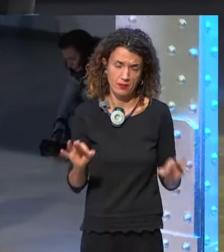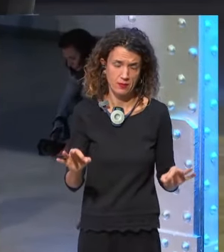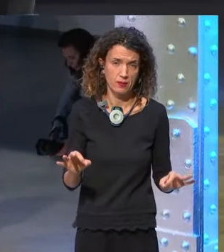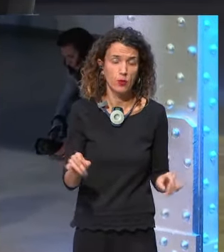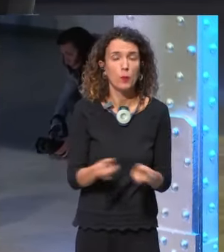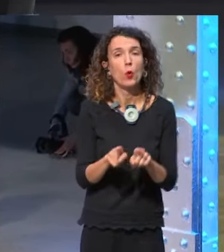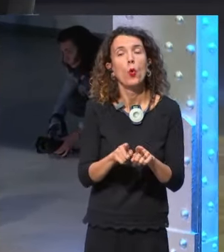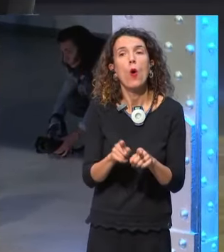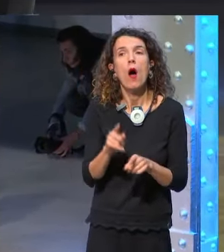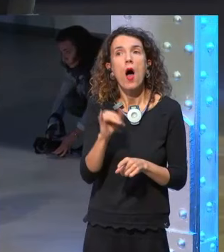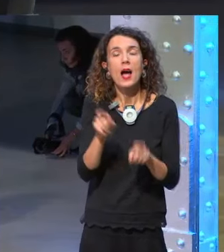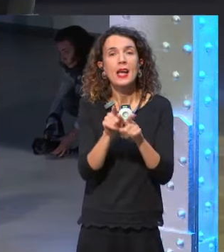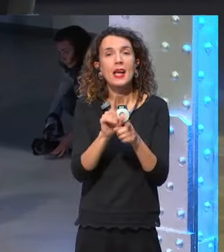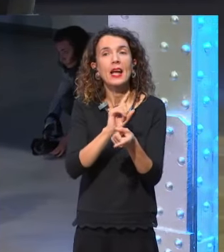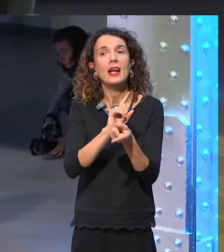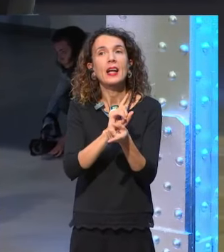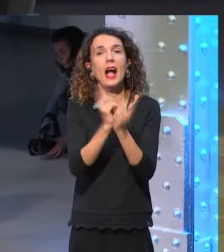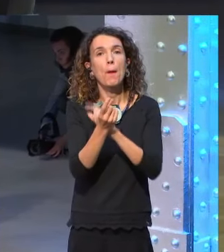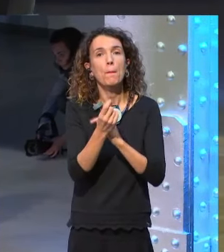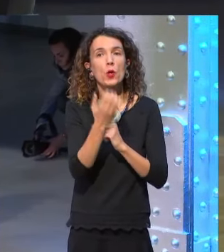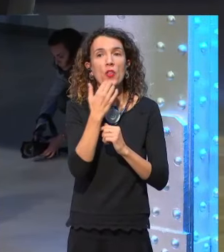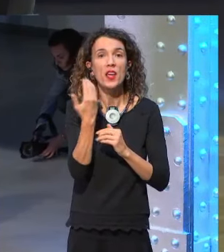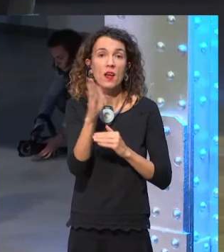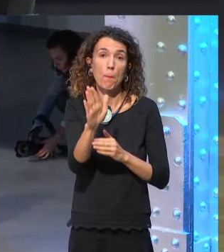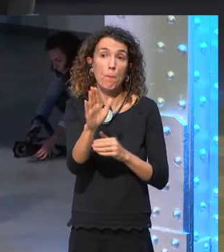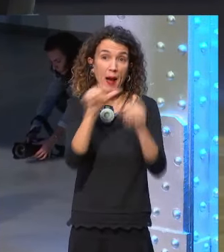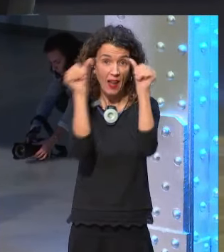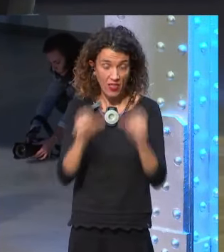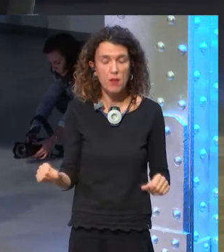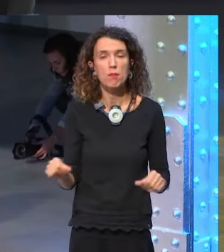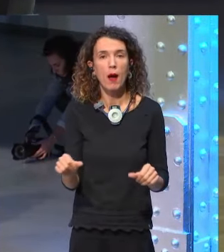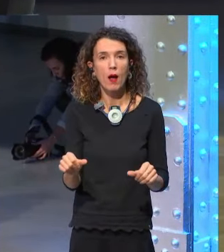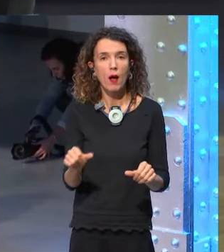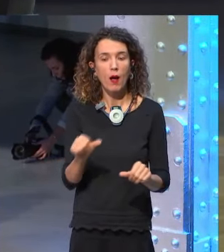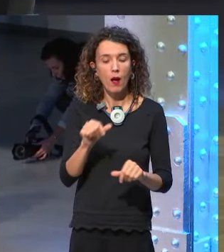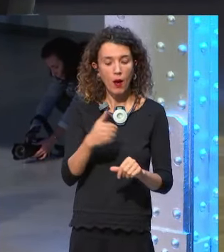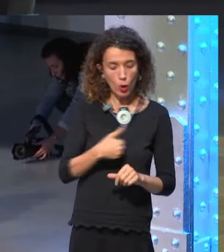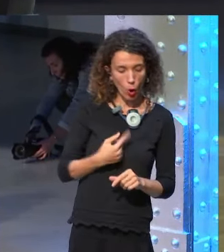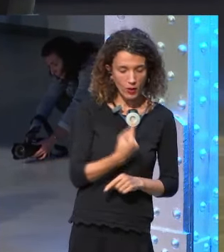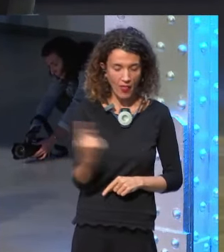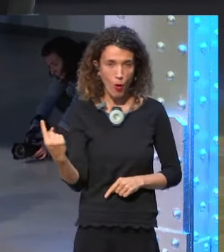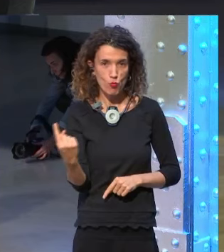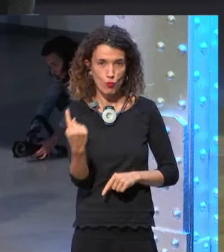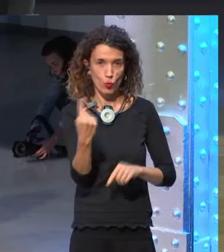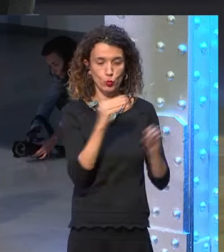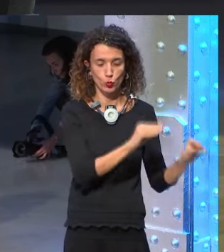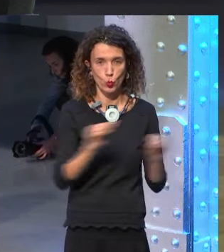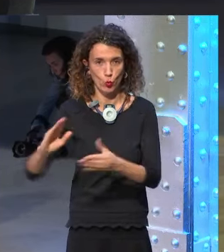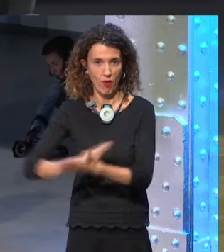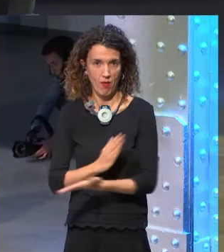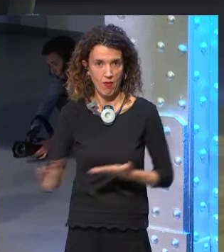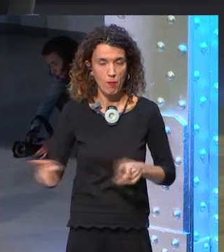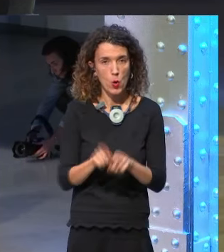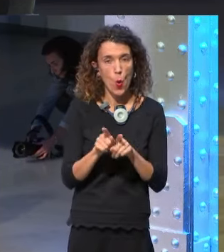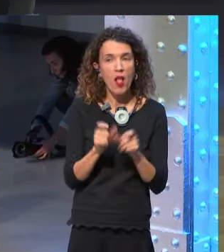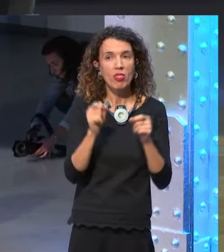and possibly also new classical craftsmanship, because you reorient, you see what are the robots doing, what can I do,